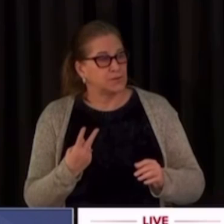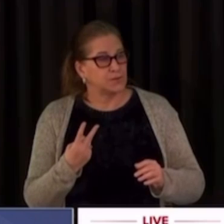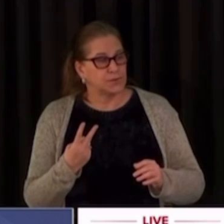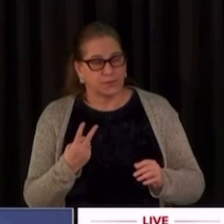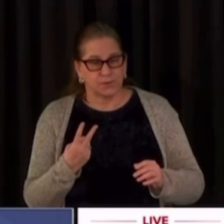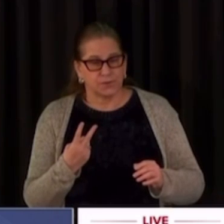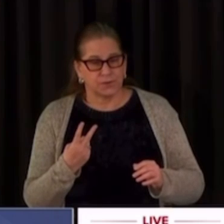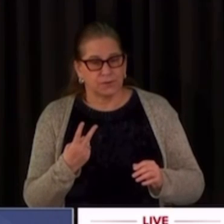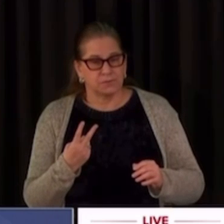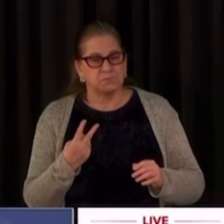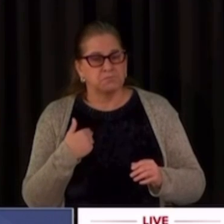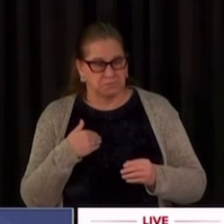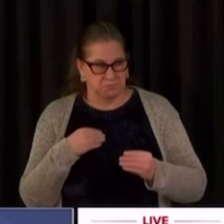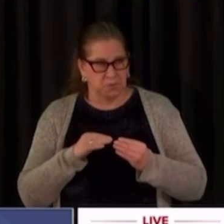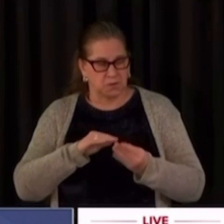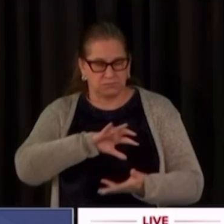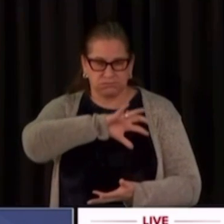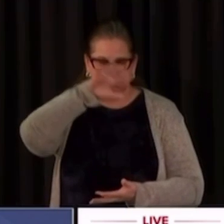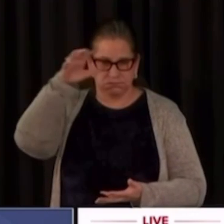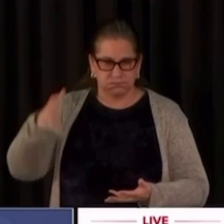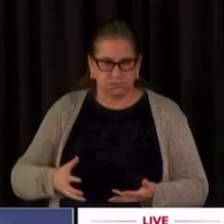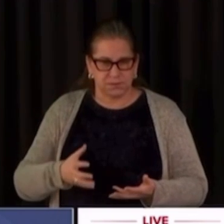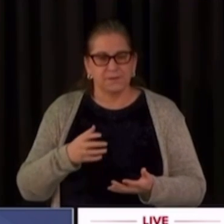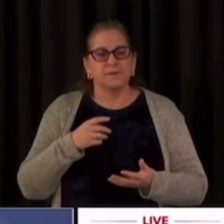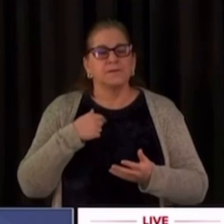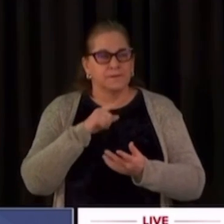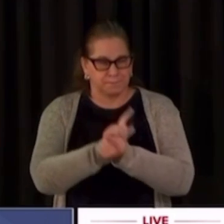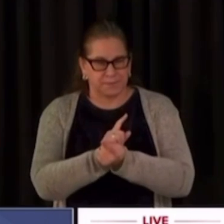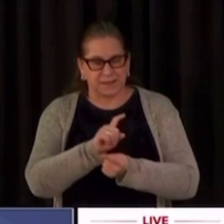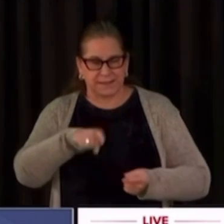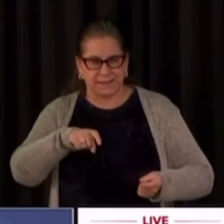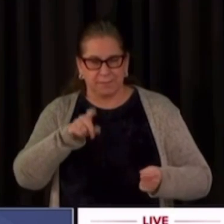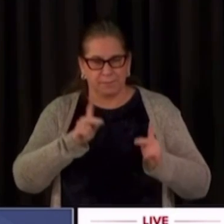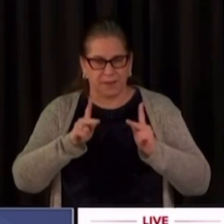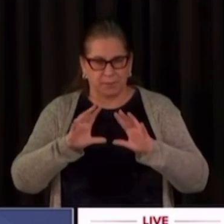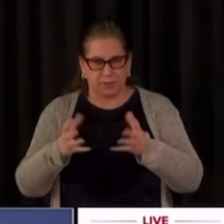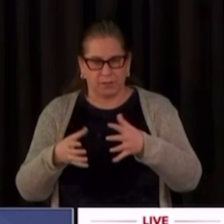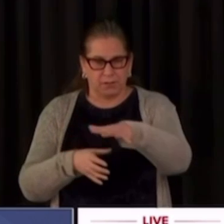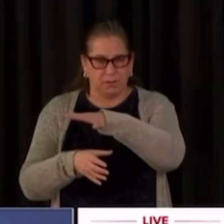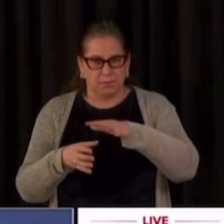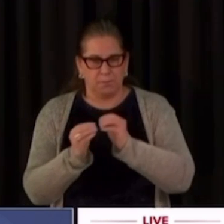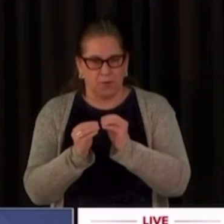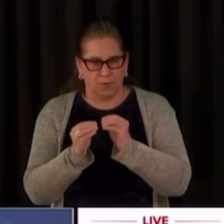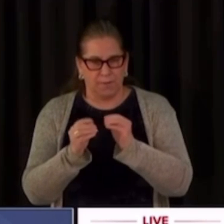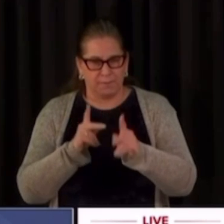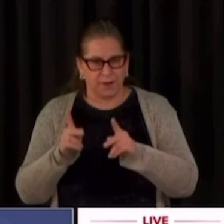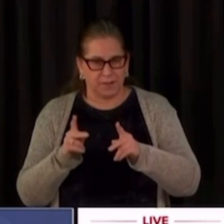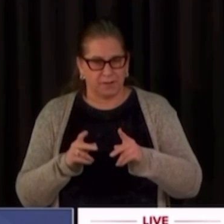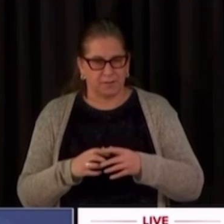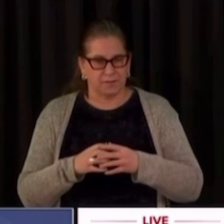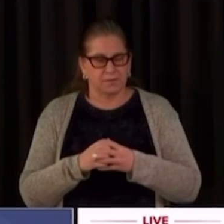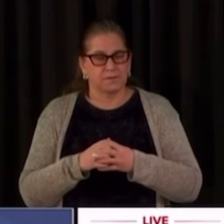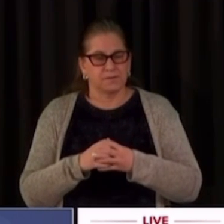sufficient supply to meet demand, thereby permitting an expansion beyond initial populations and the use of